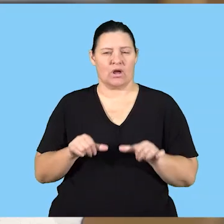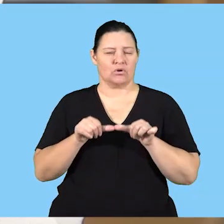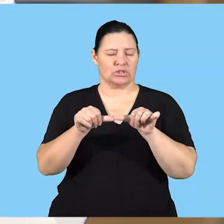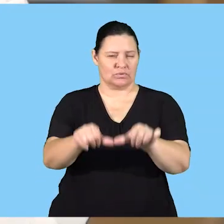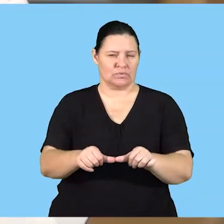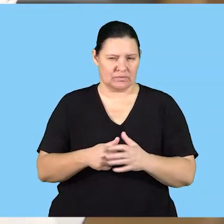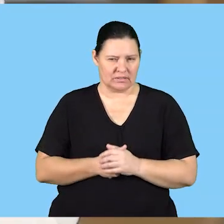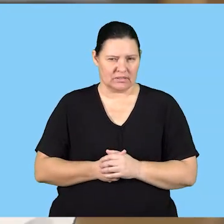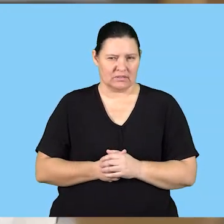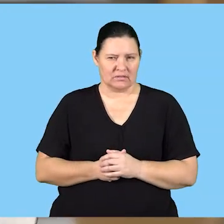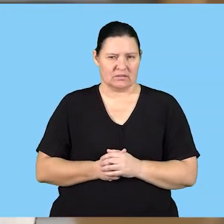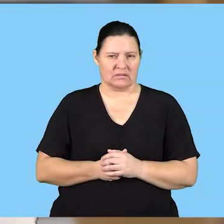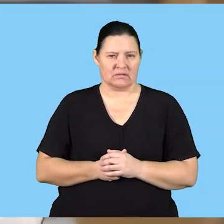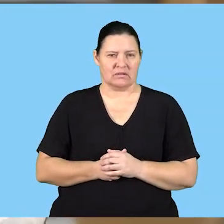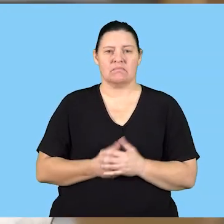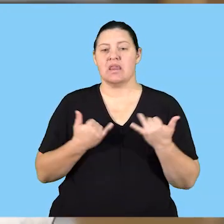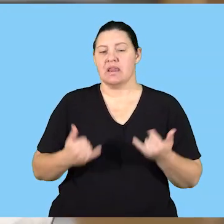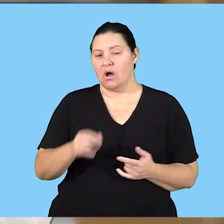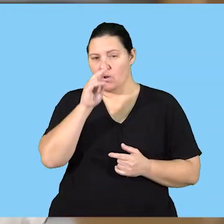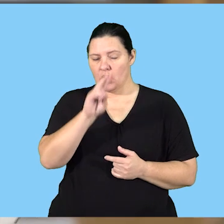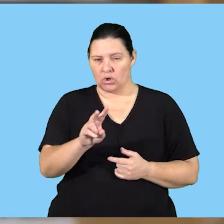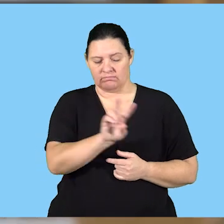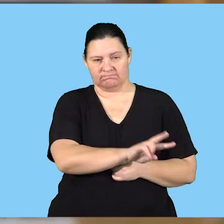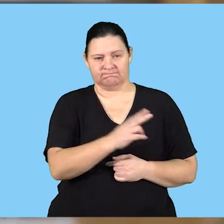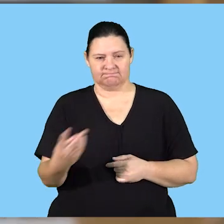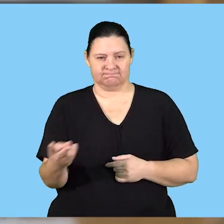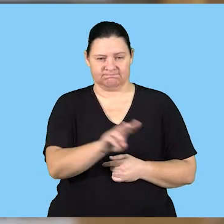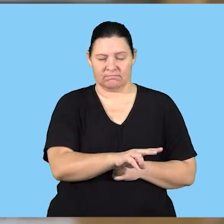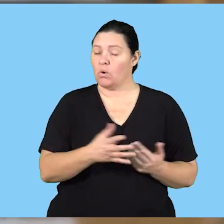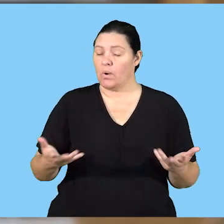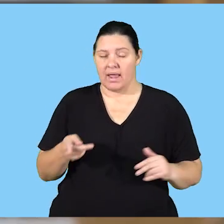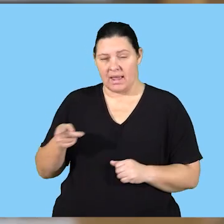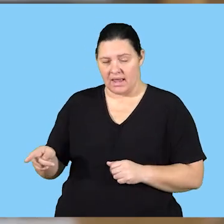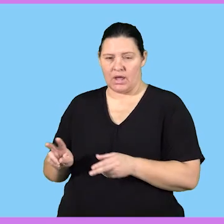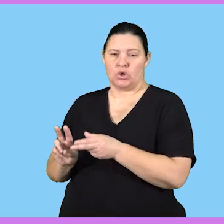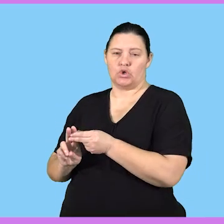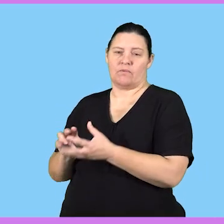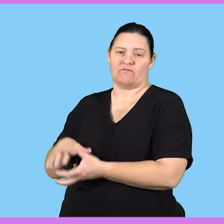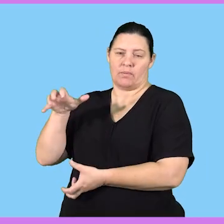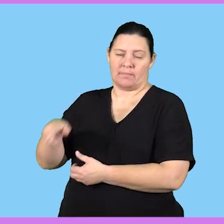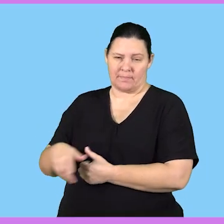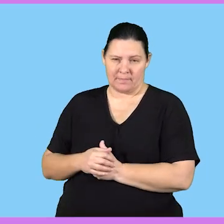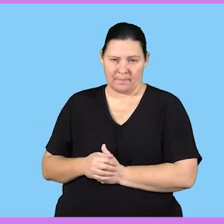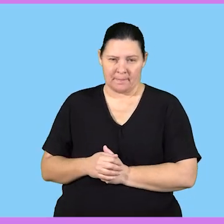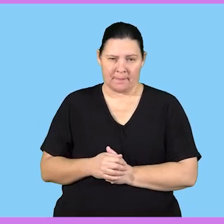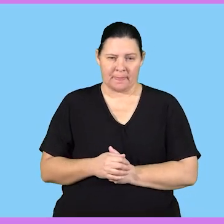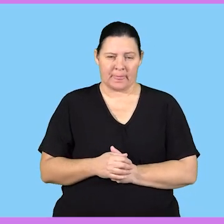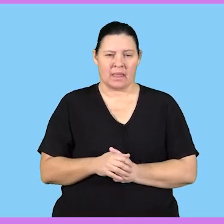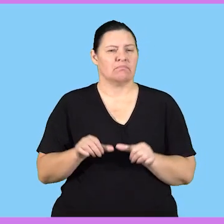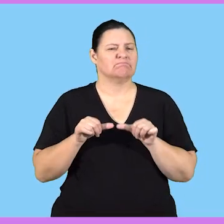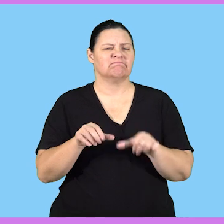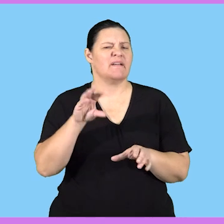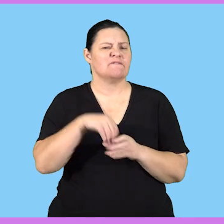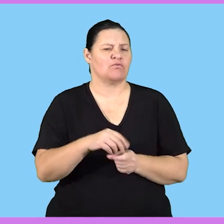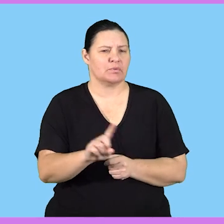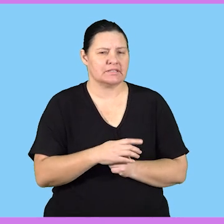All right, guys, welcome back. Let's continue. So this time around, we'll be looking at conversions and calculations involving units of